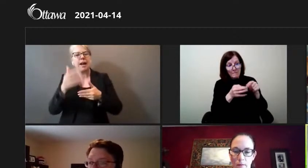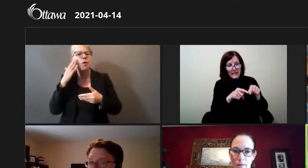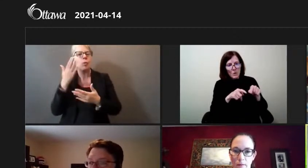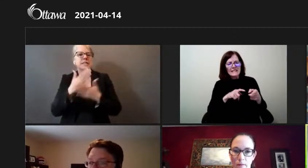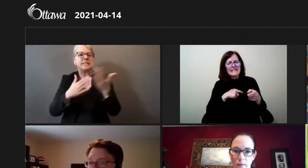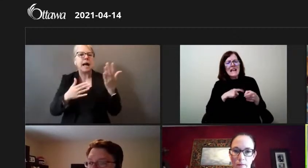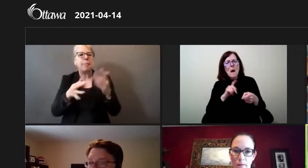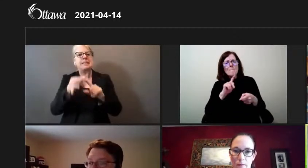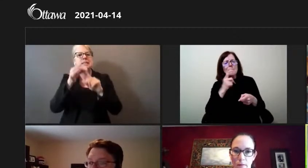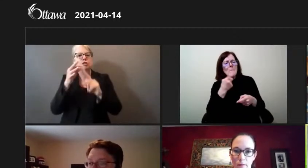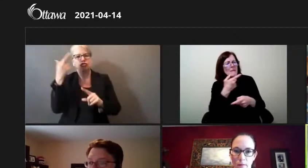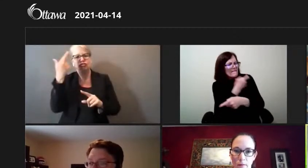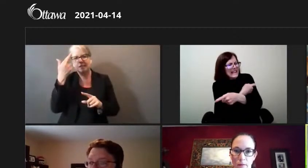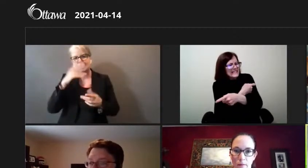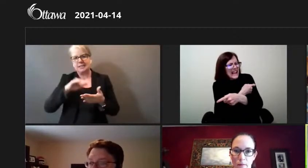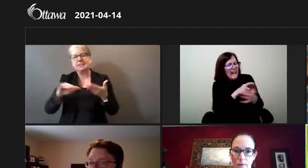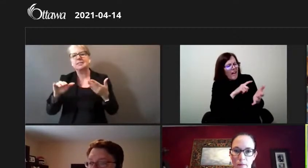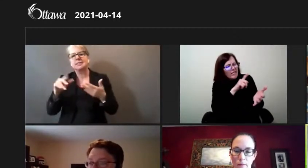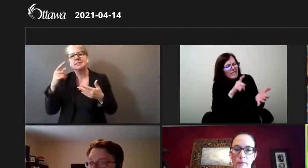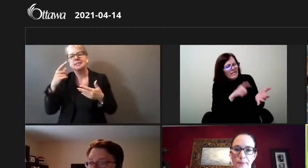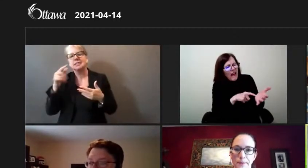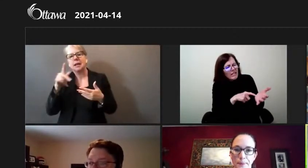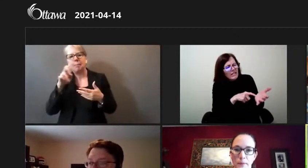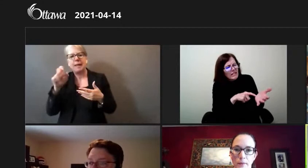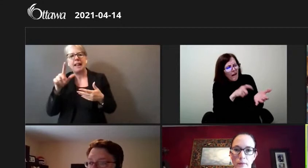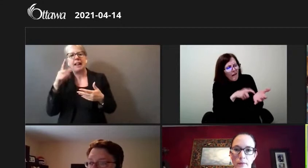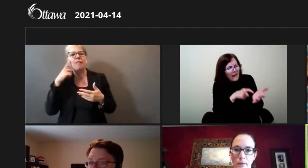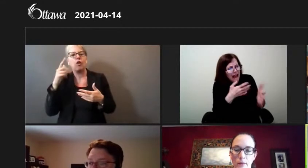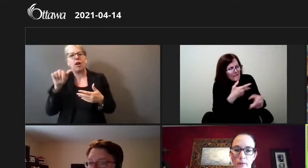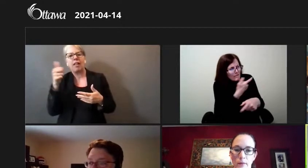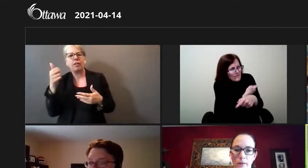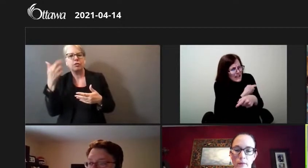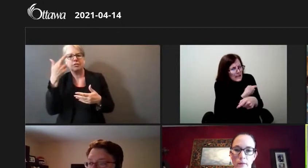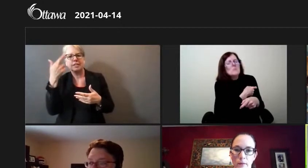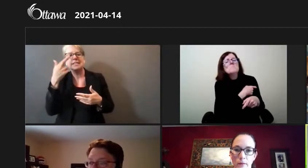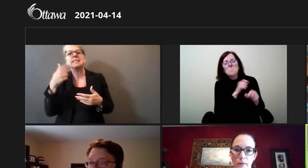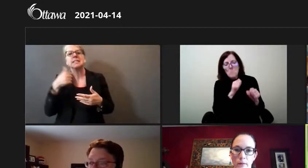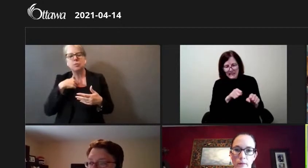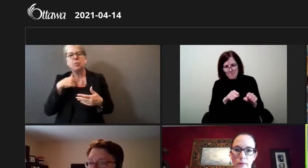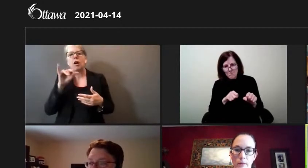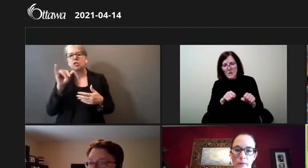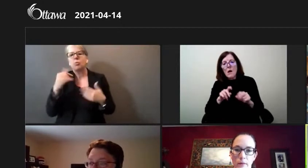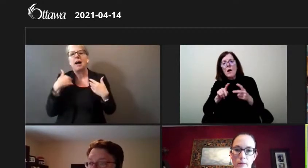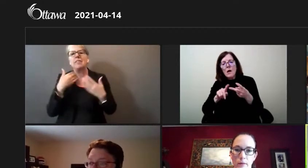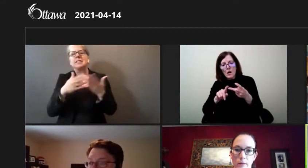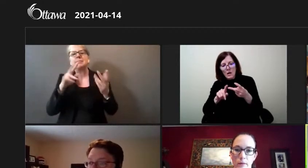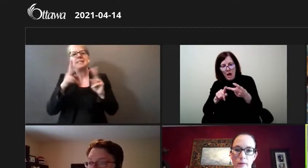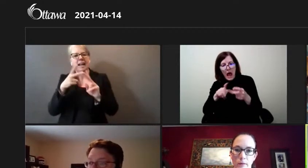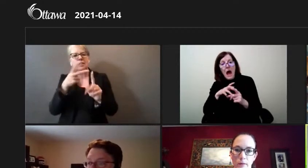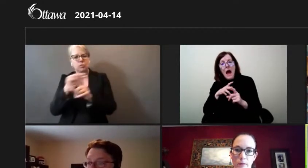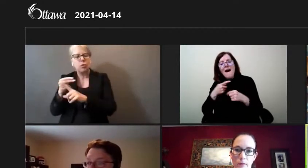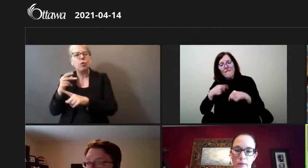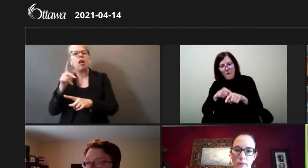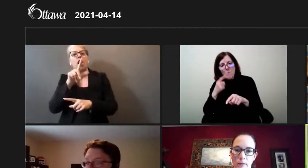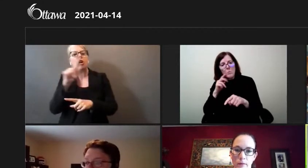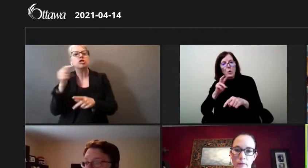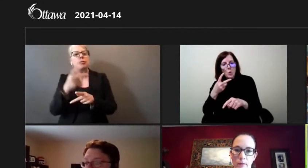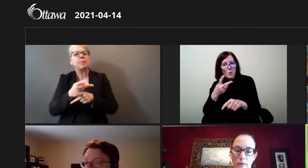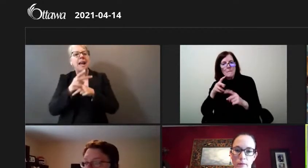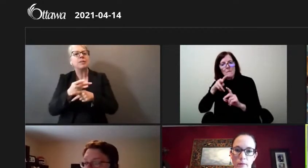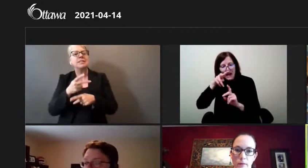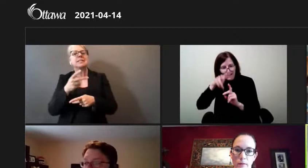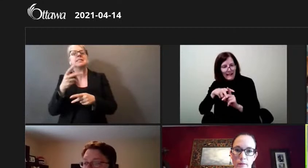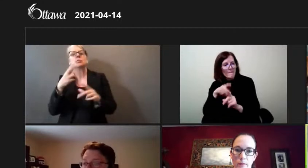on in Peel for other things. We had also second doses given to our long-term care residents and our retirement homes. They